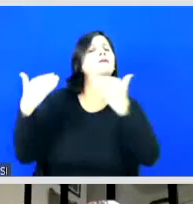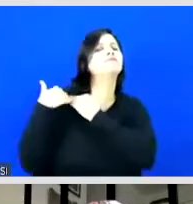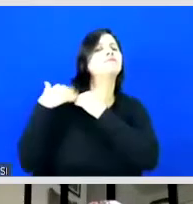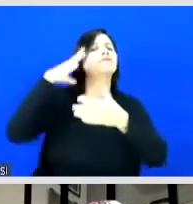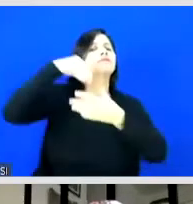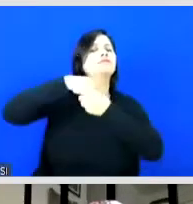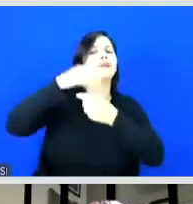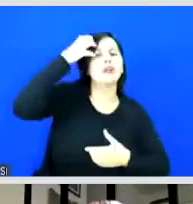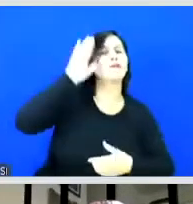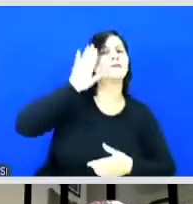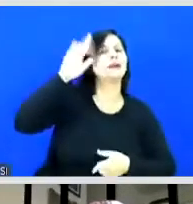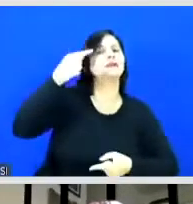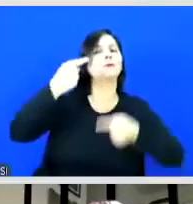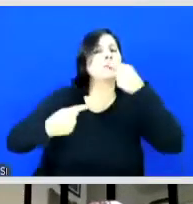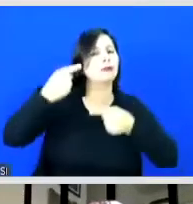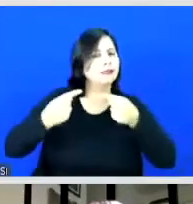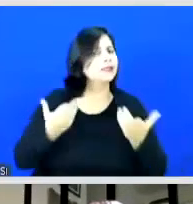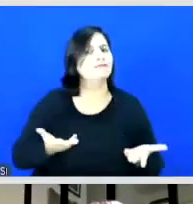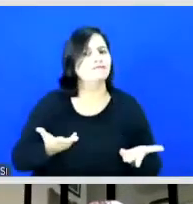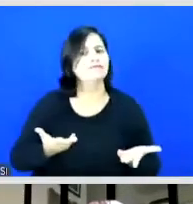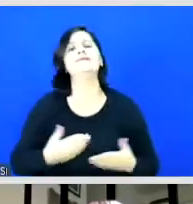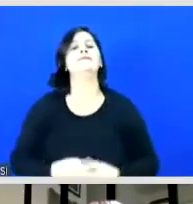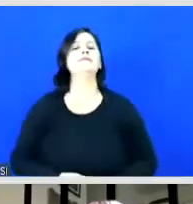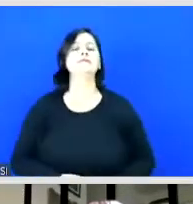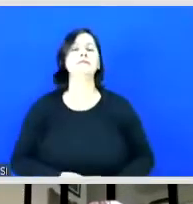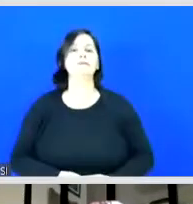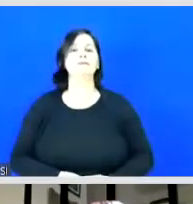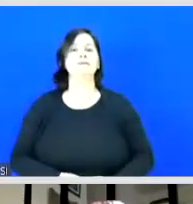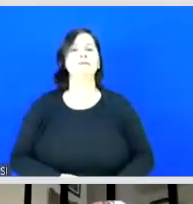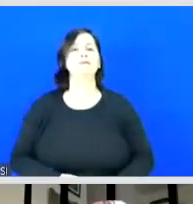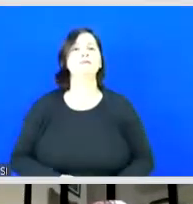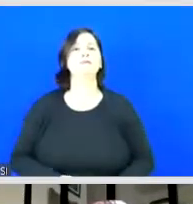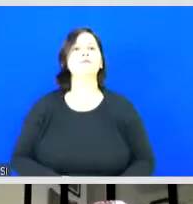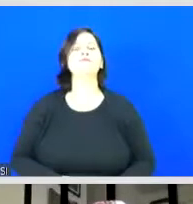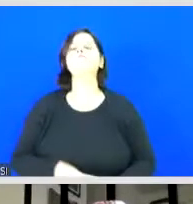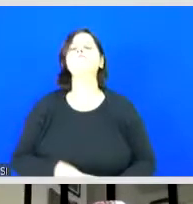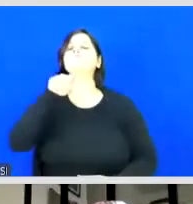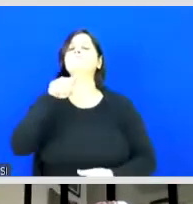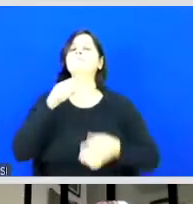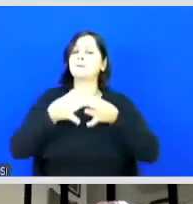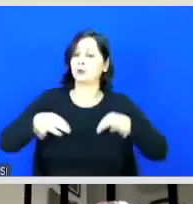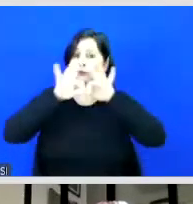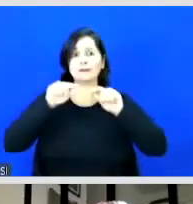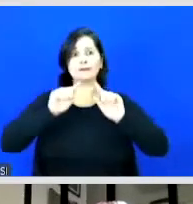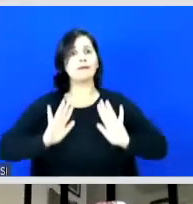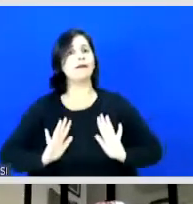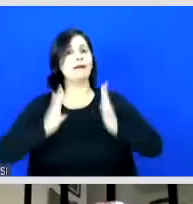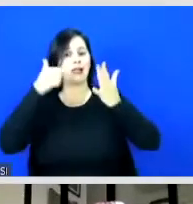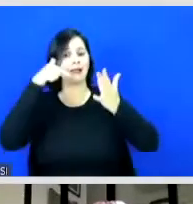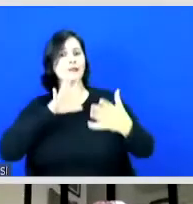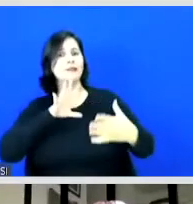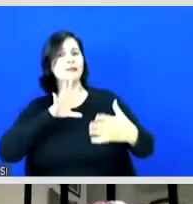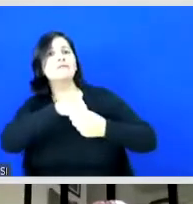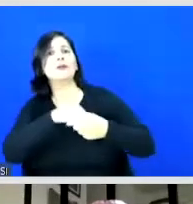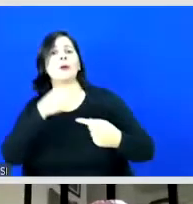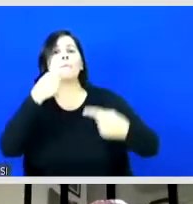and the skills and the training that goes with that. And lastly, the injustice to nature. So I believe that we